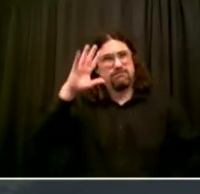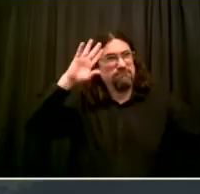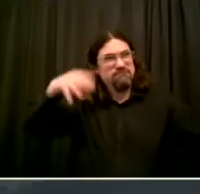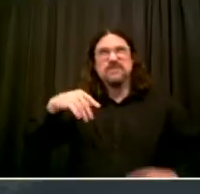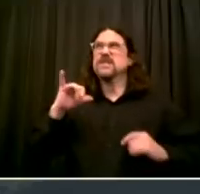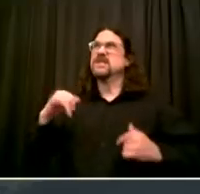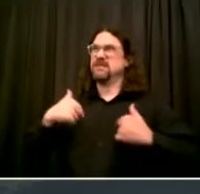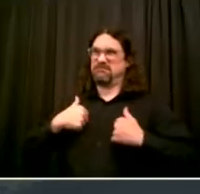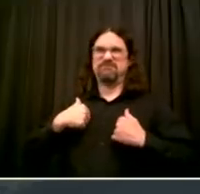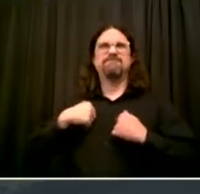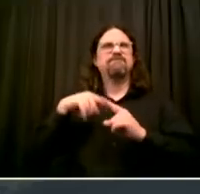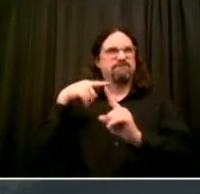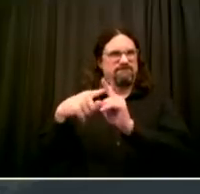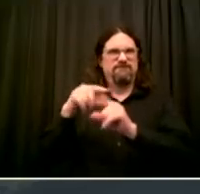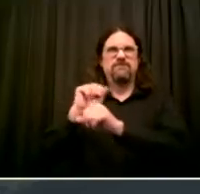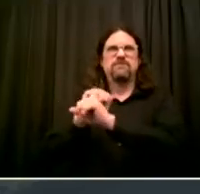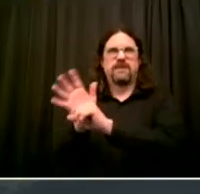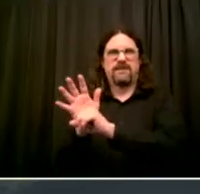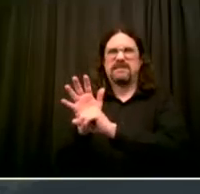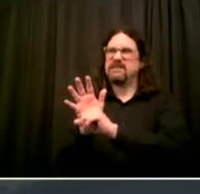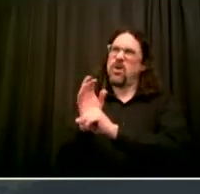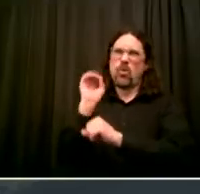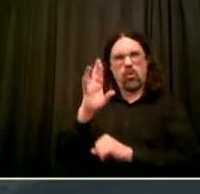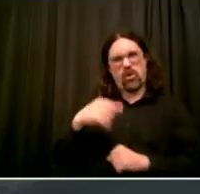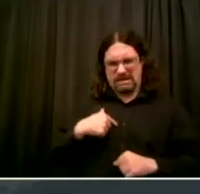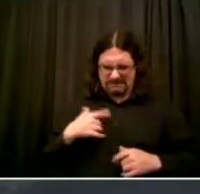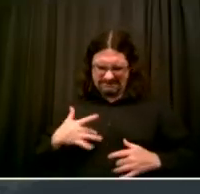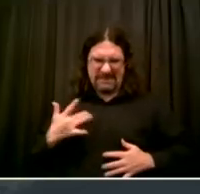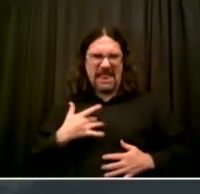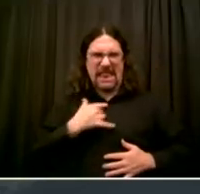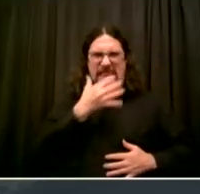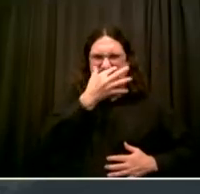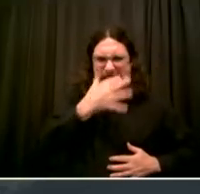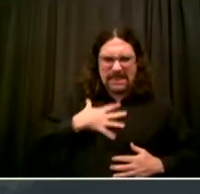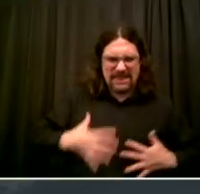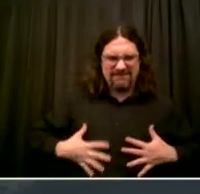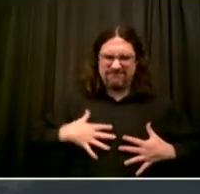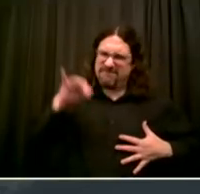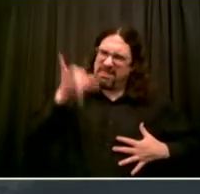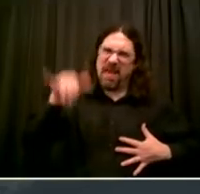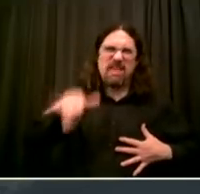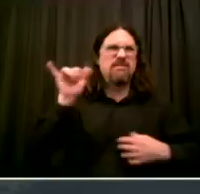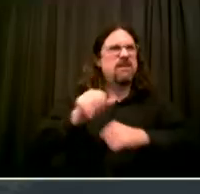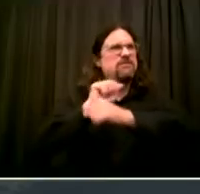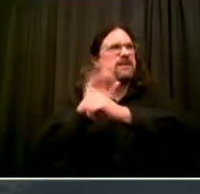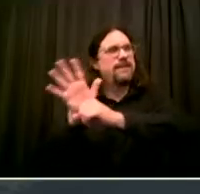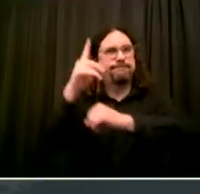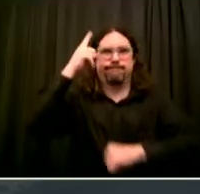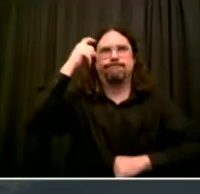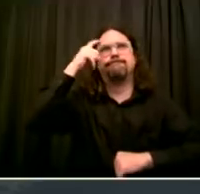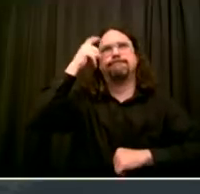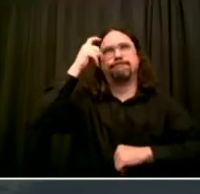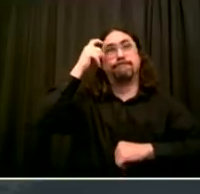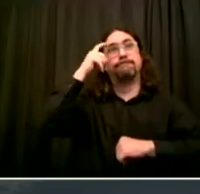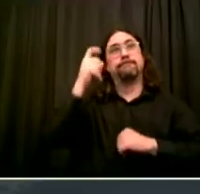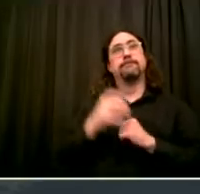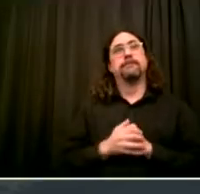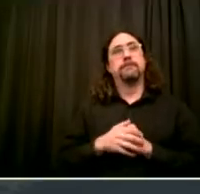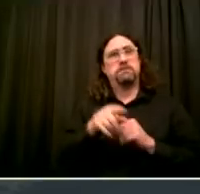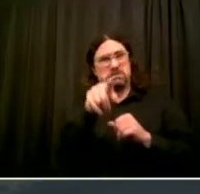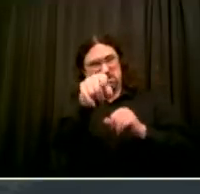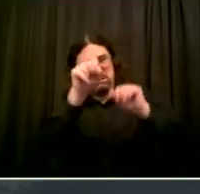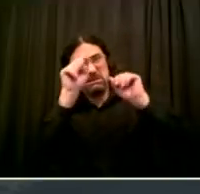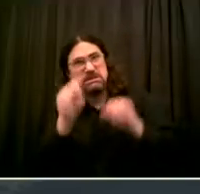to our COVID hotline to get connected to the hotel program. And that number is